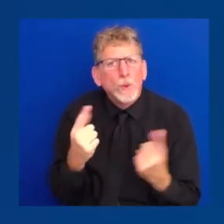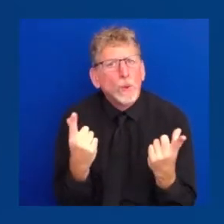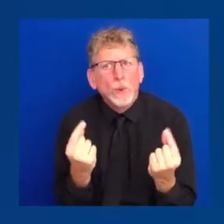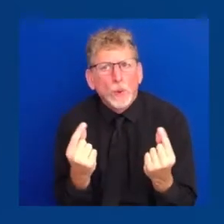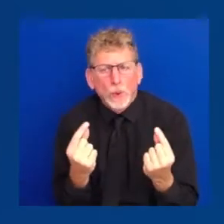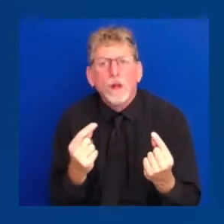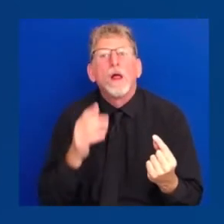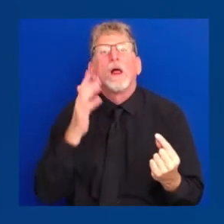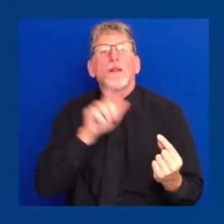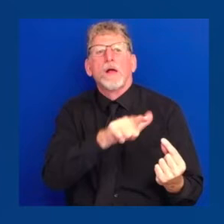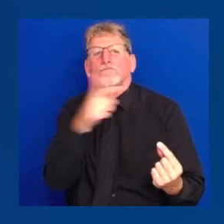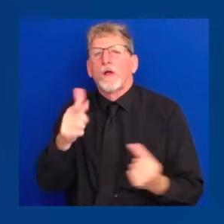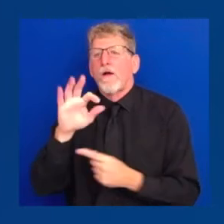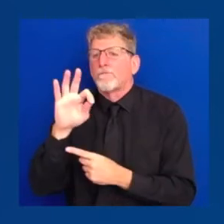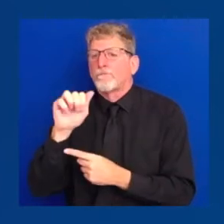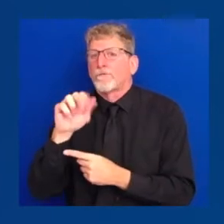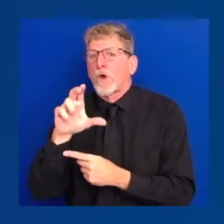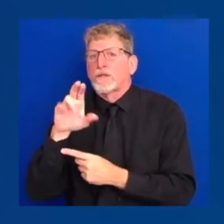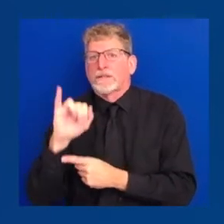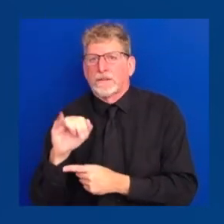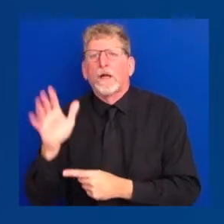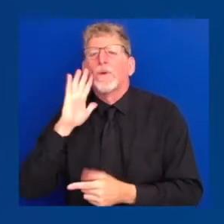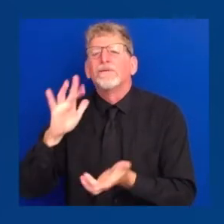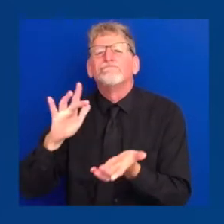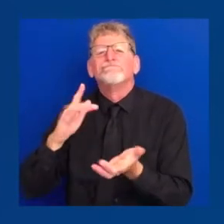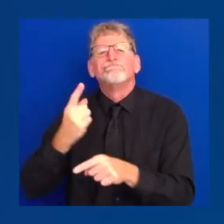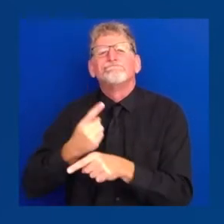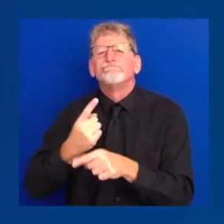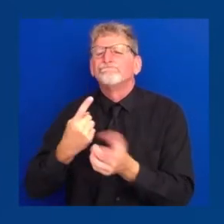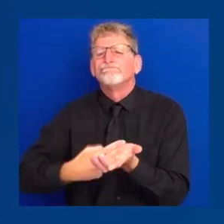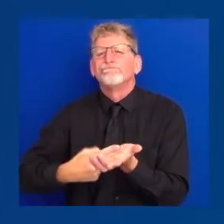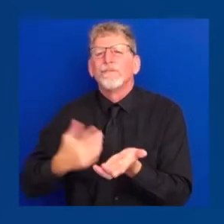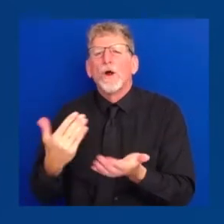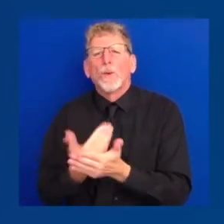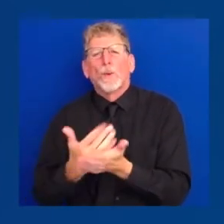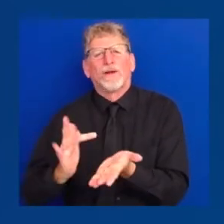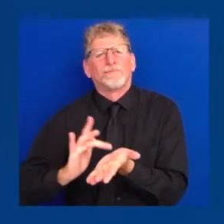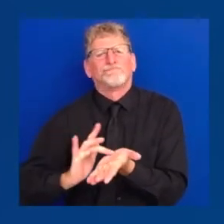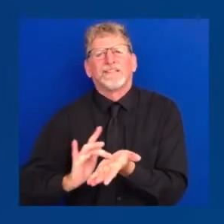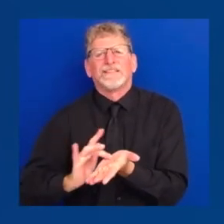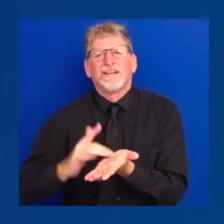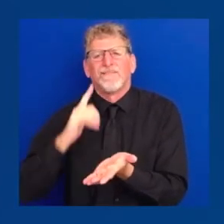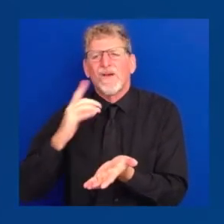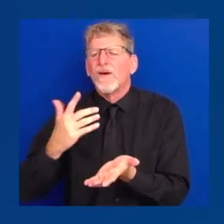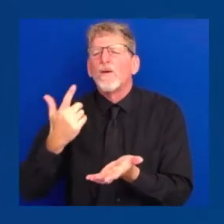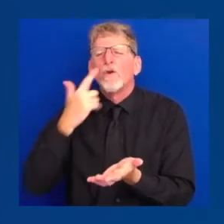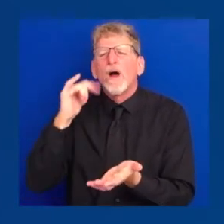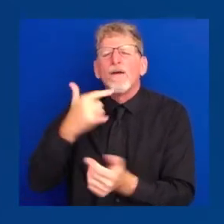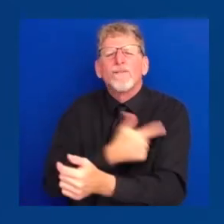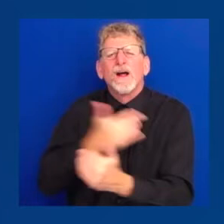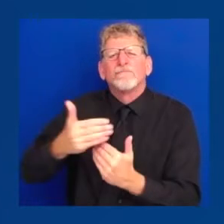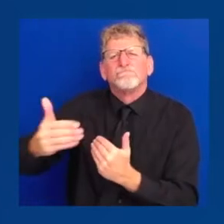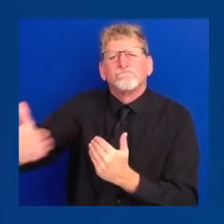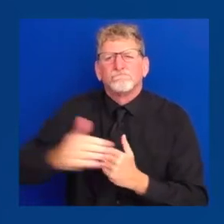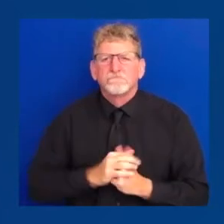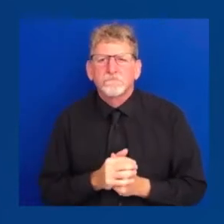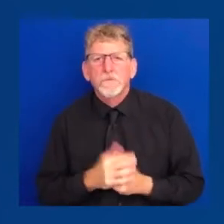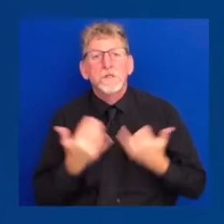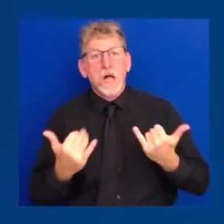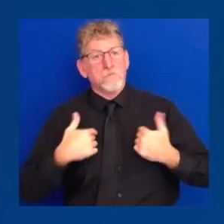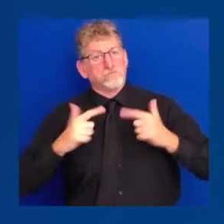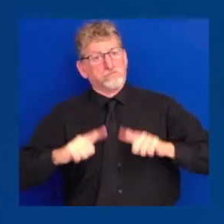next-generation vaccines. Dr. Walensky? Good morning, everyone. Thank you, Jeff. I'm delighted to be with you for today's